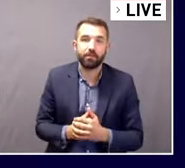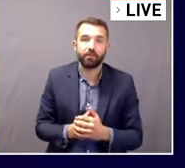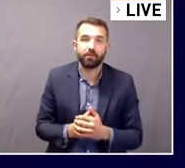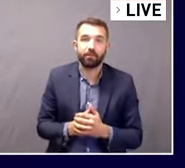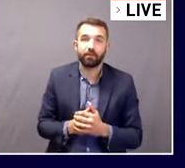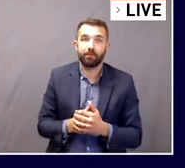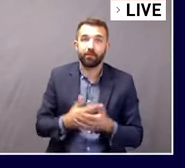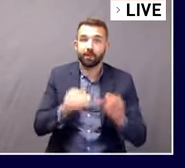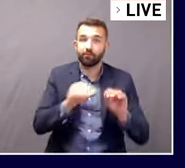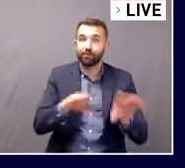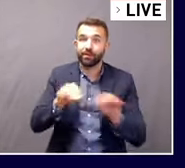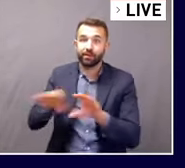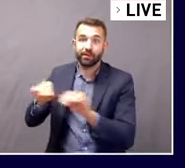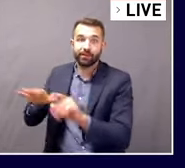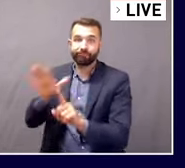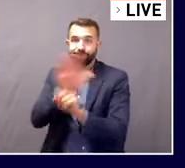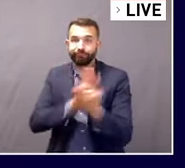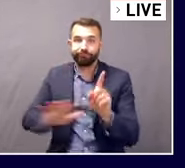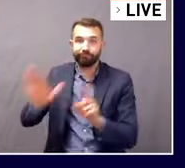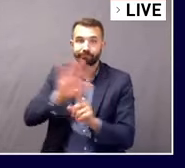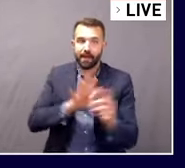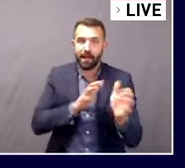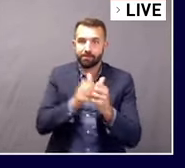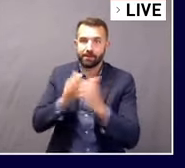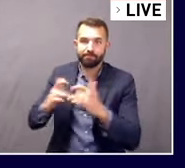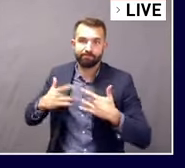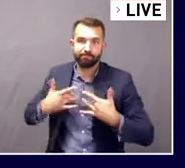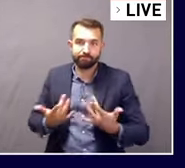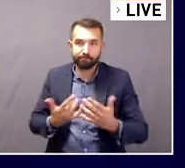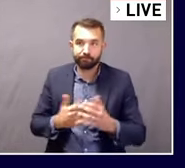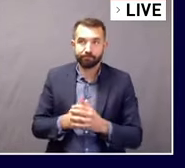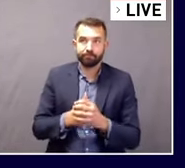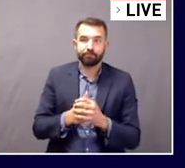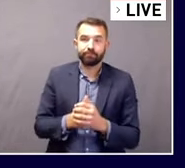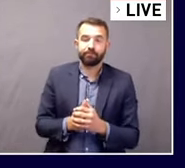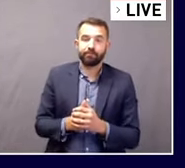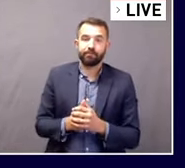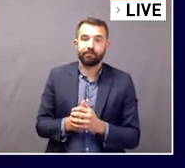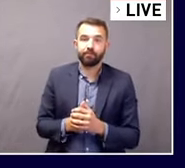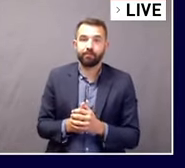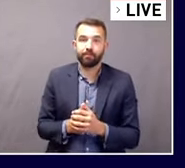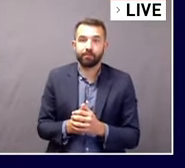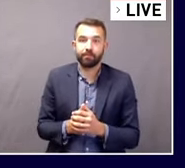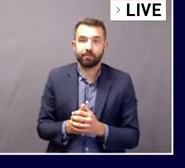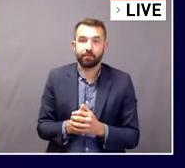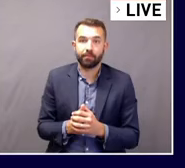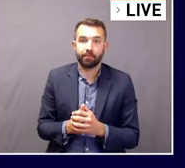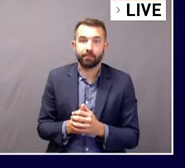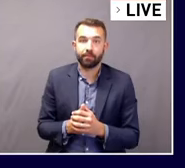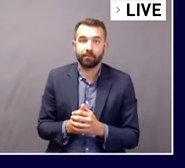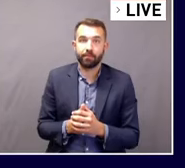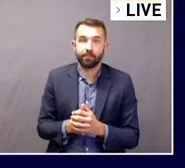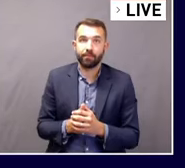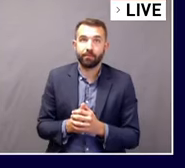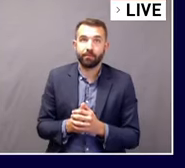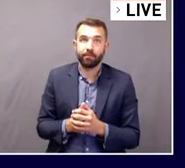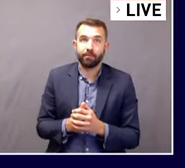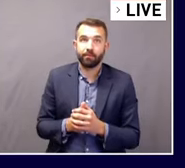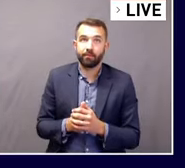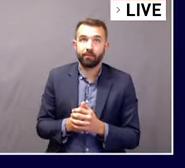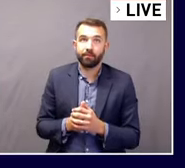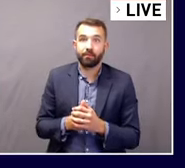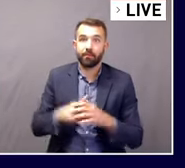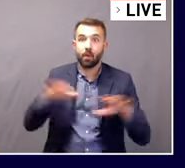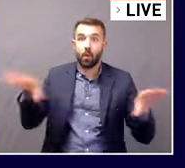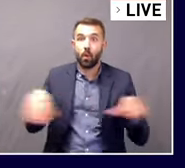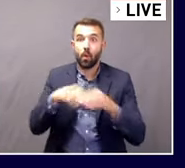and engaged with. And let's start more generally with the events in and around and surrounding the August 7th